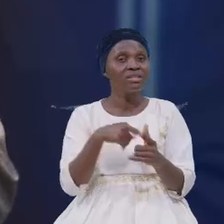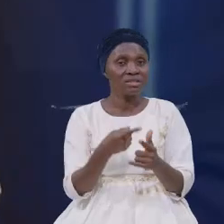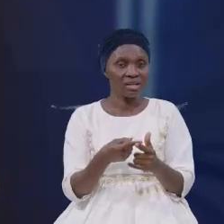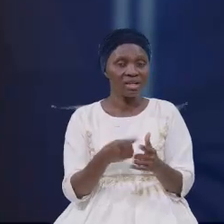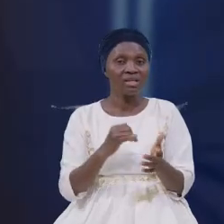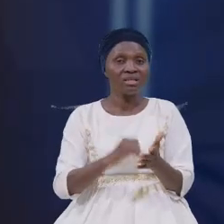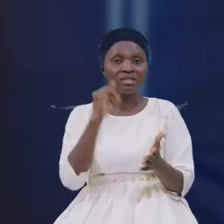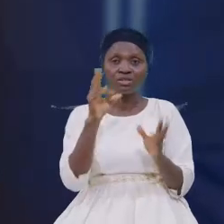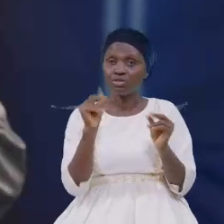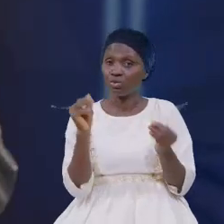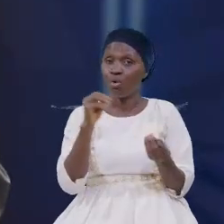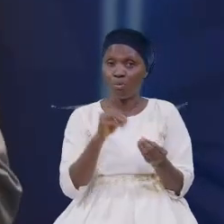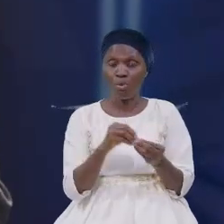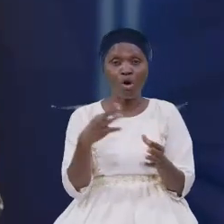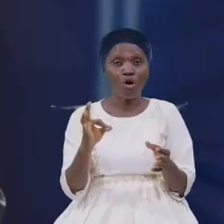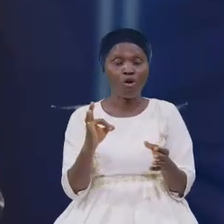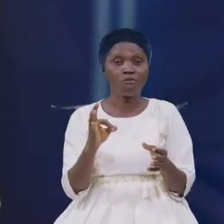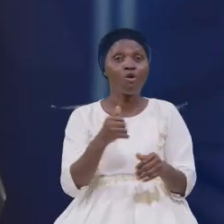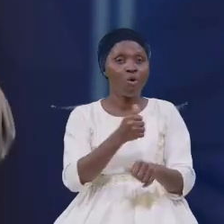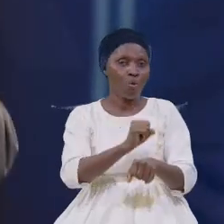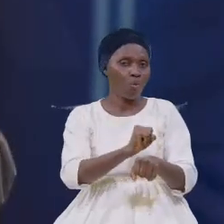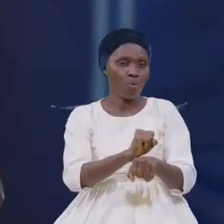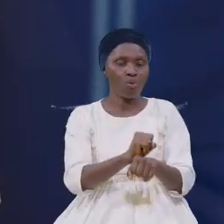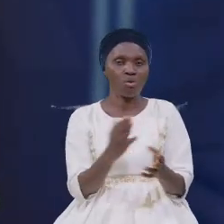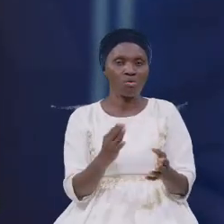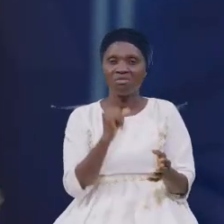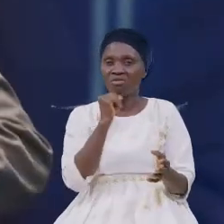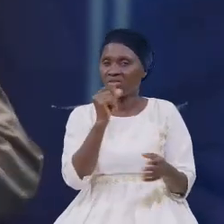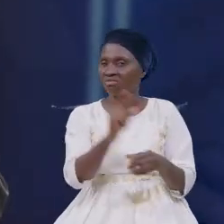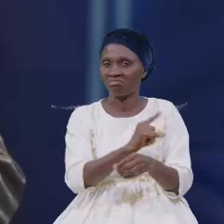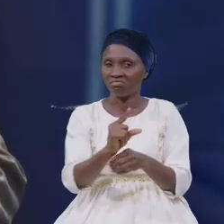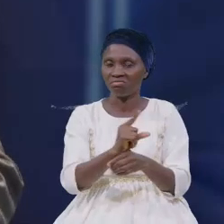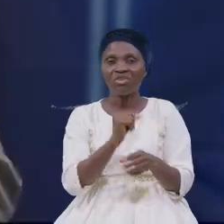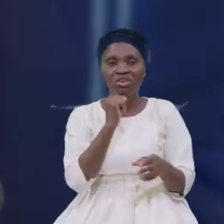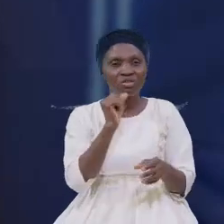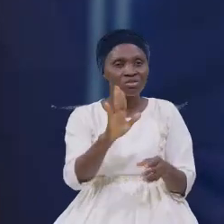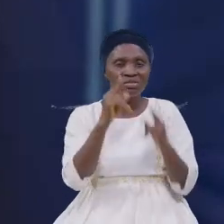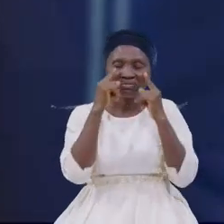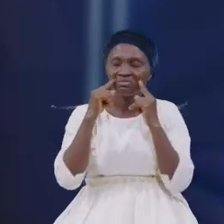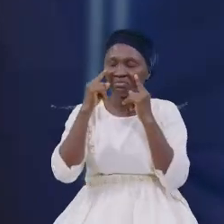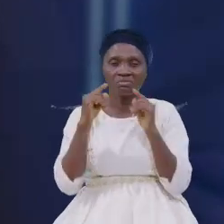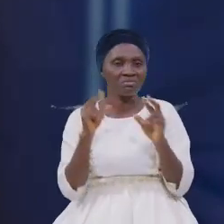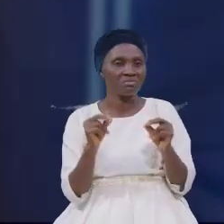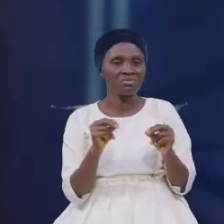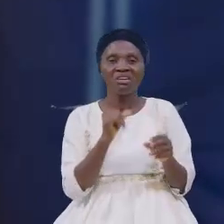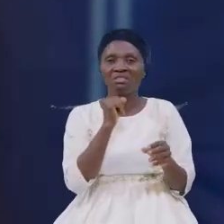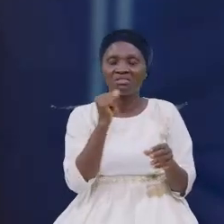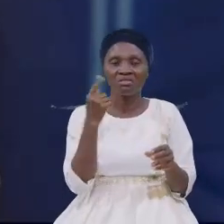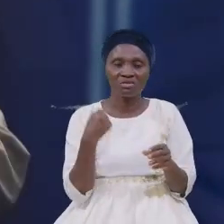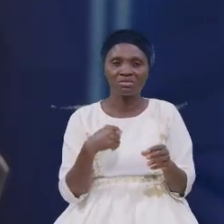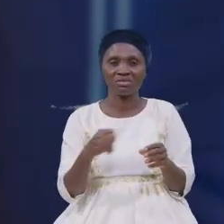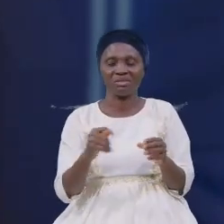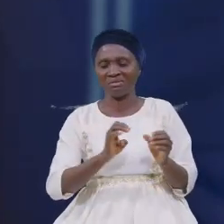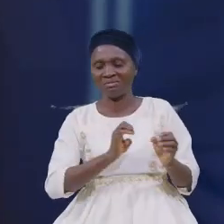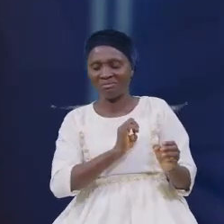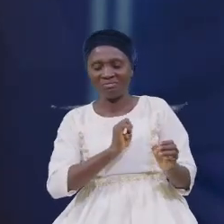of works, not the labor, not the tears, not the exertion of effort, all